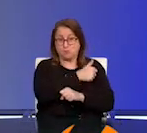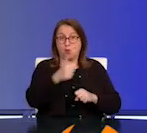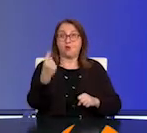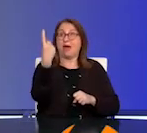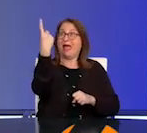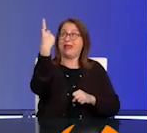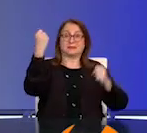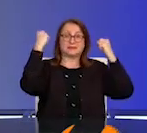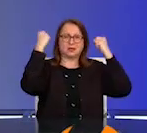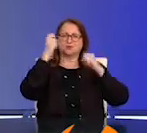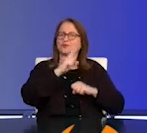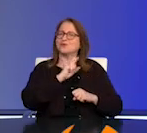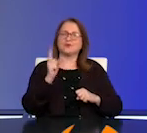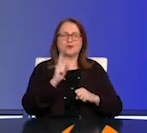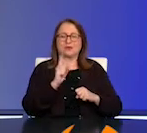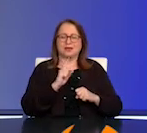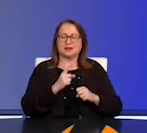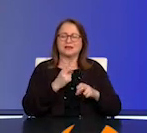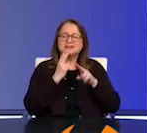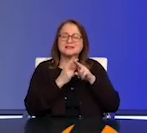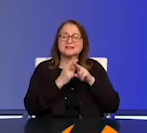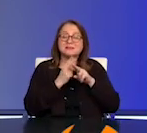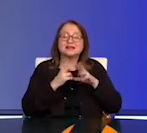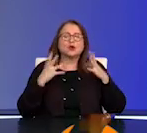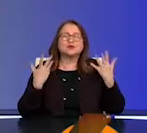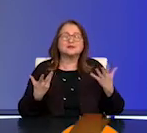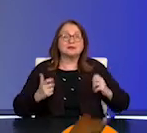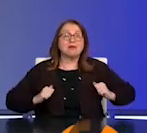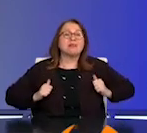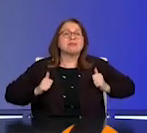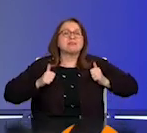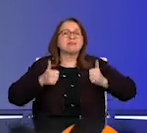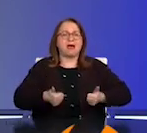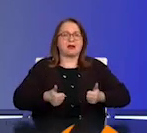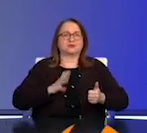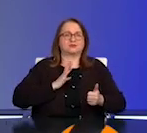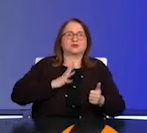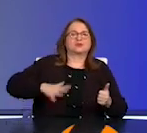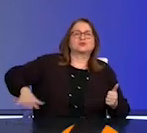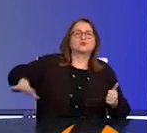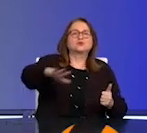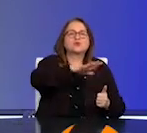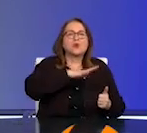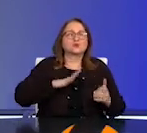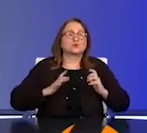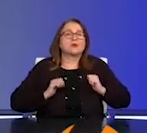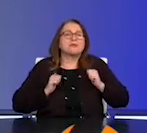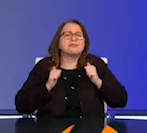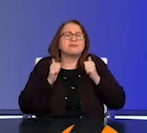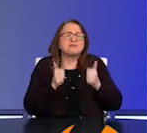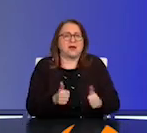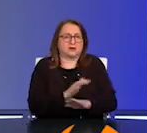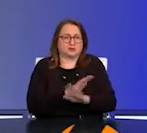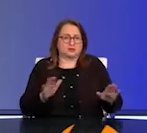but to the extraordinary courage and fortitude of her people, and to what